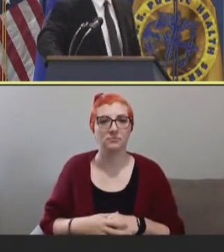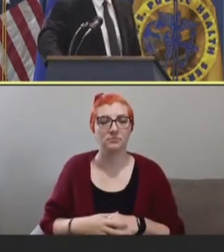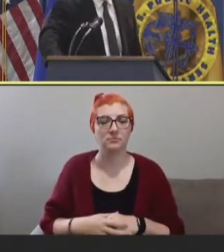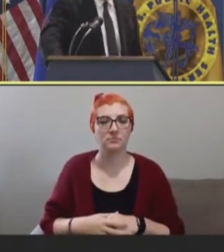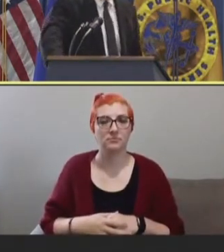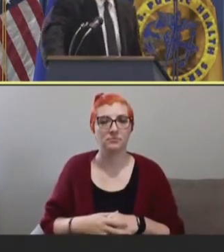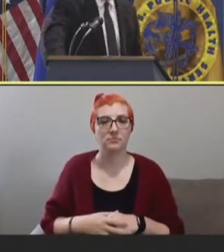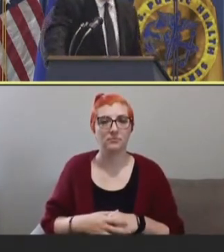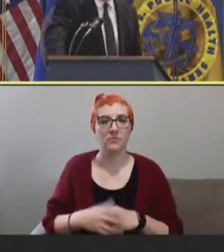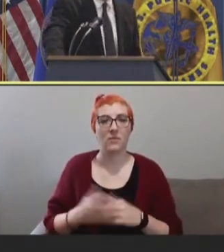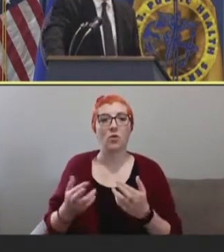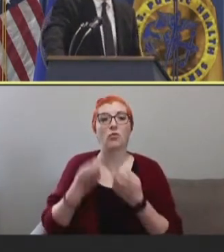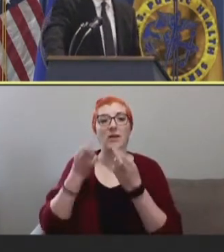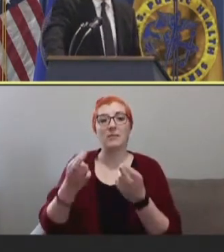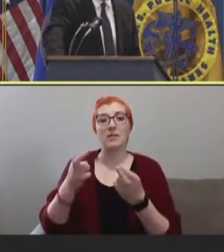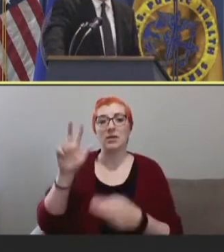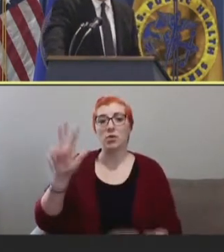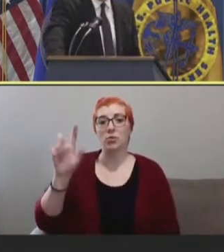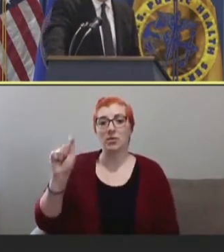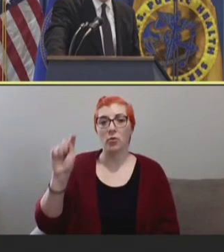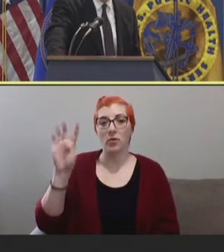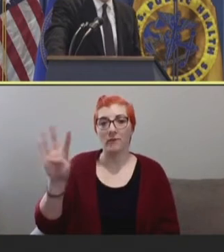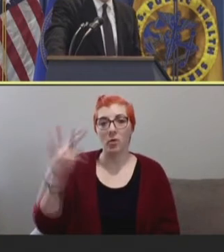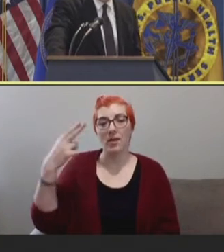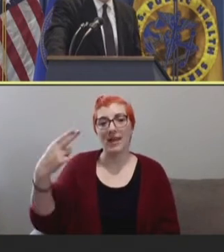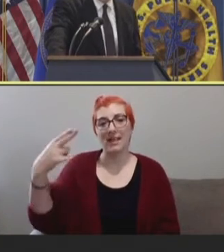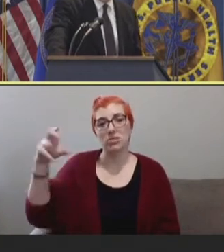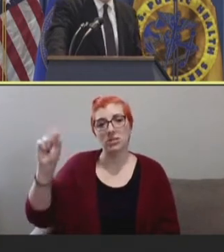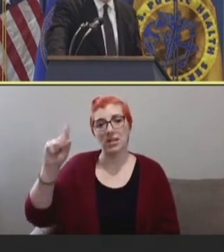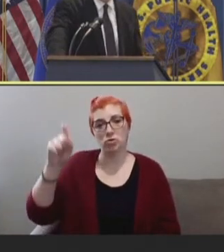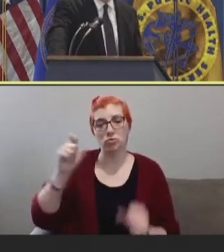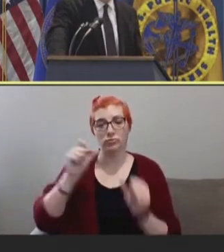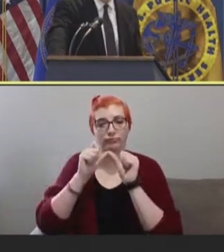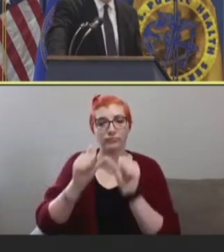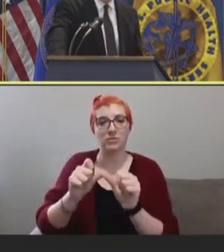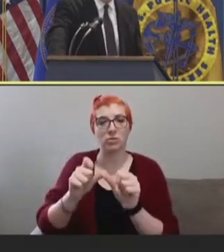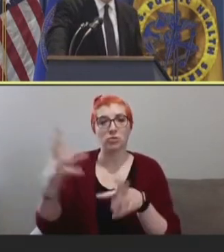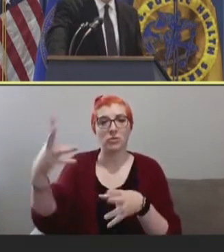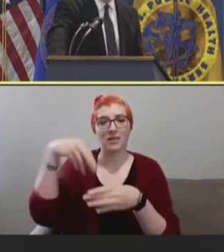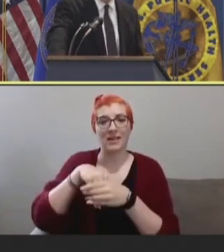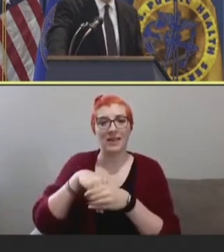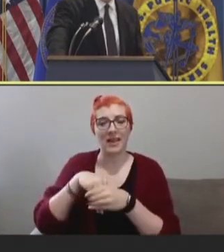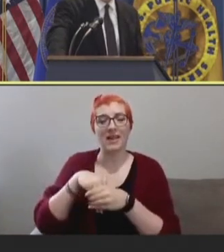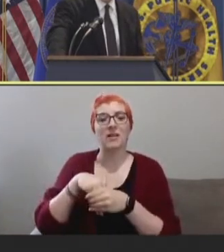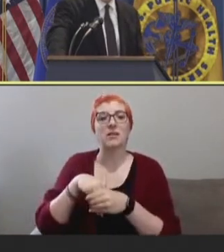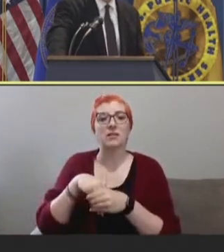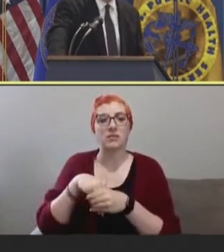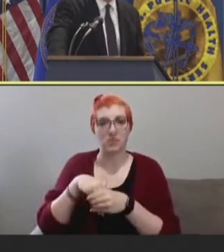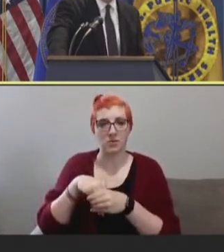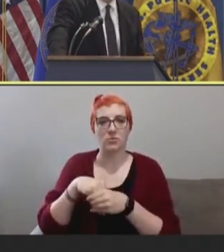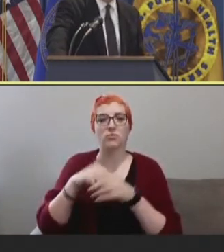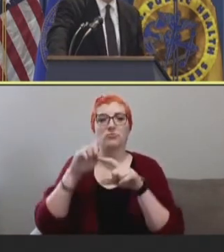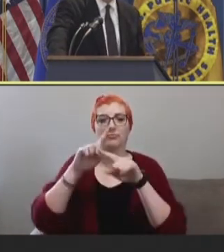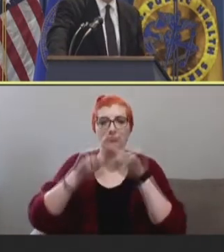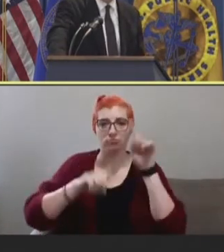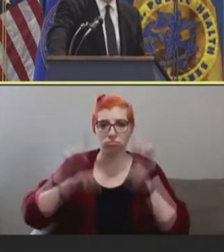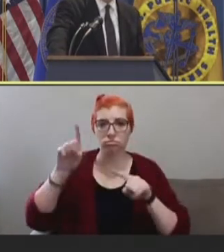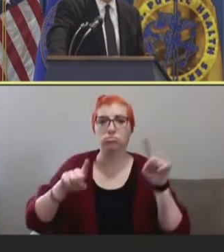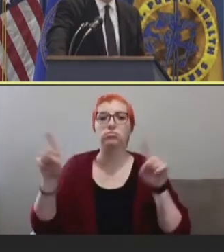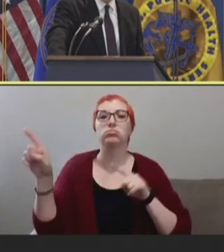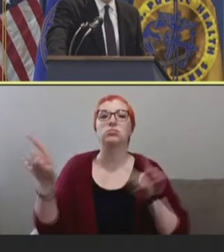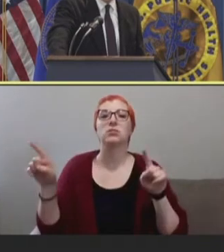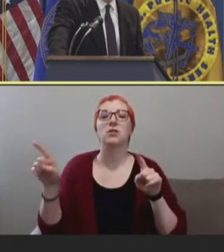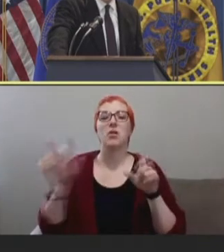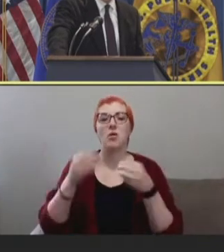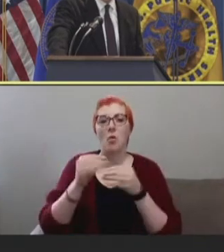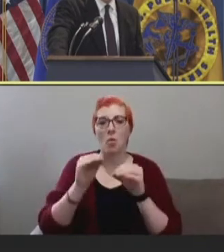Recommendation 3.4, HHS should continue to engage a variety of professional organizations and healthcare professionals